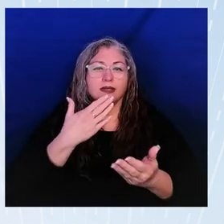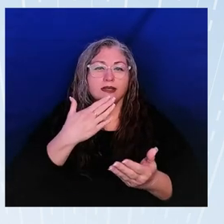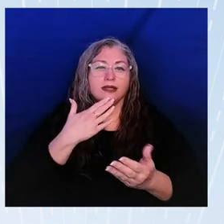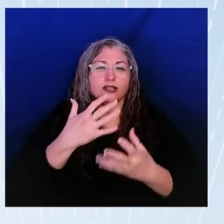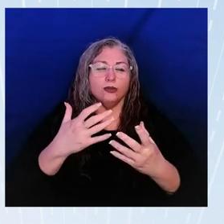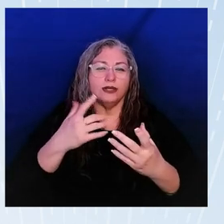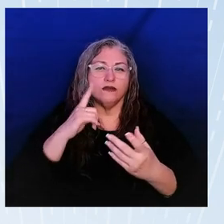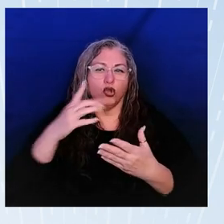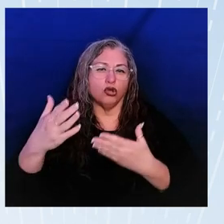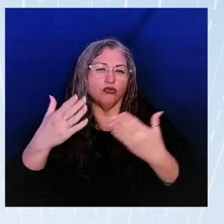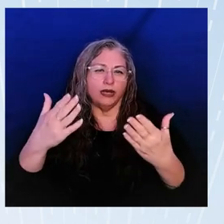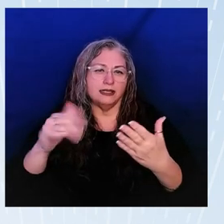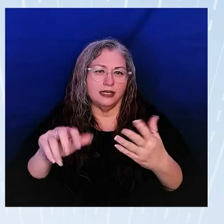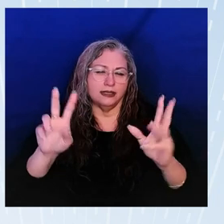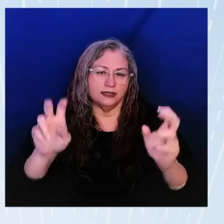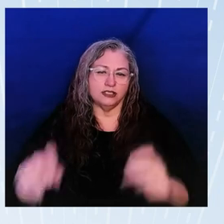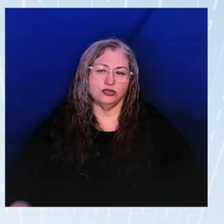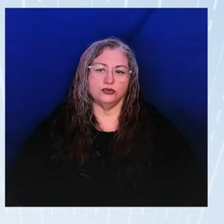raising it.